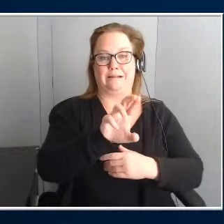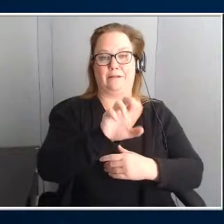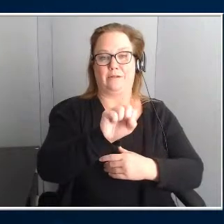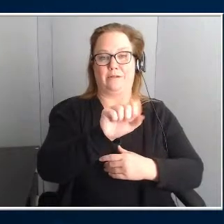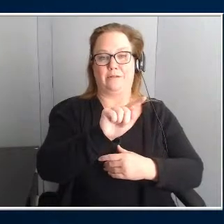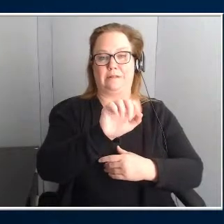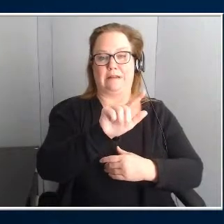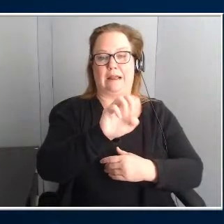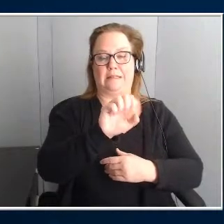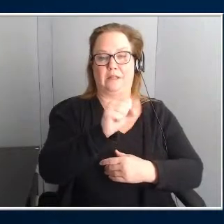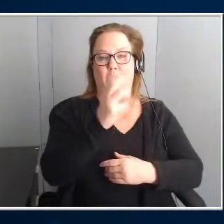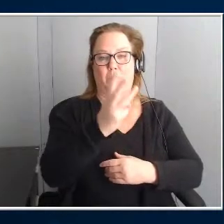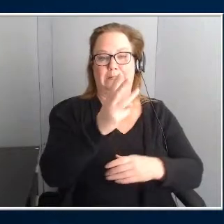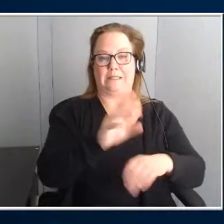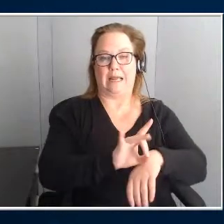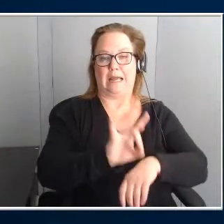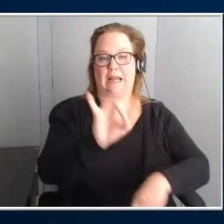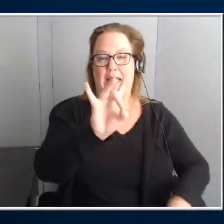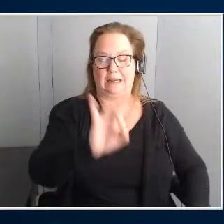8.